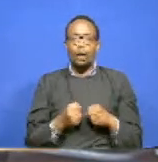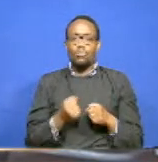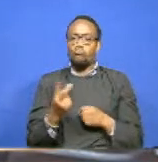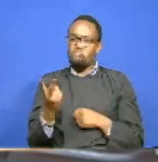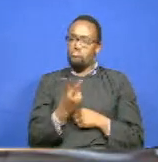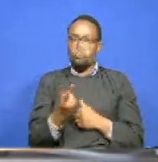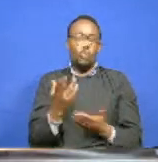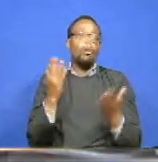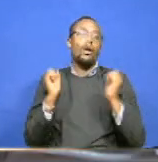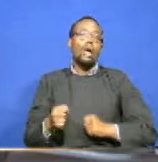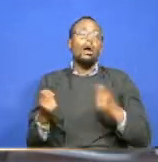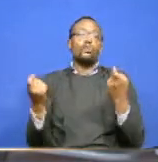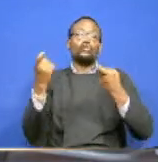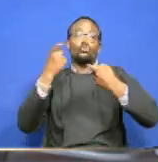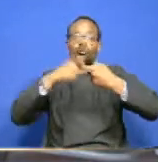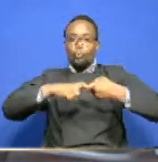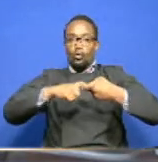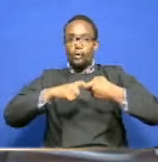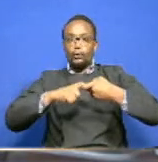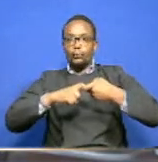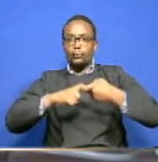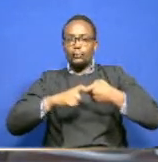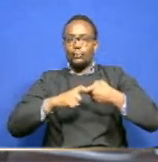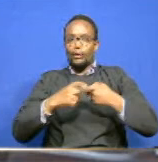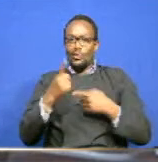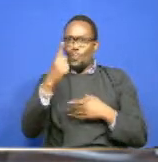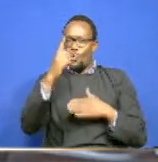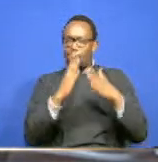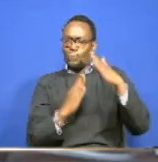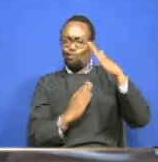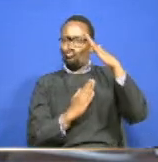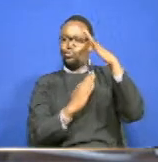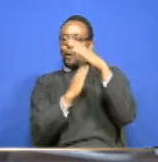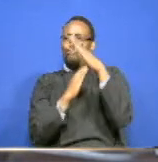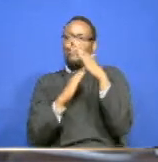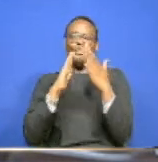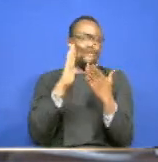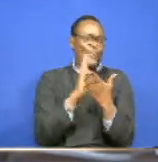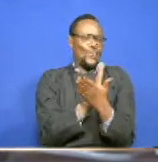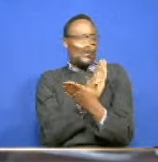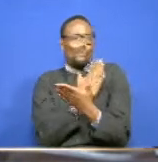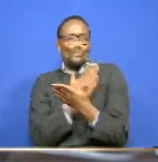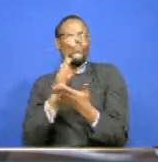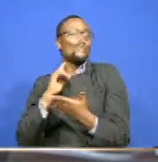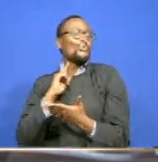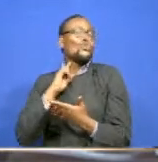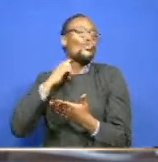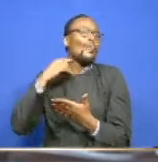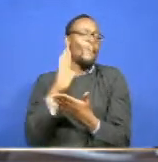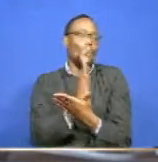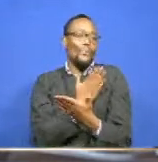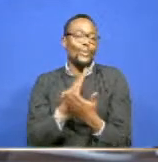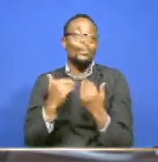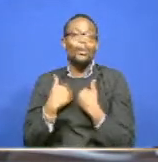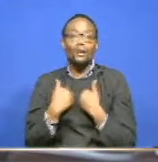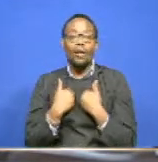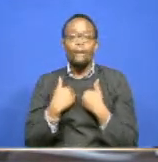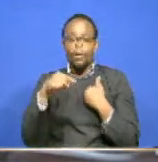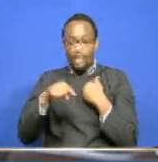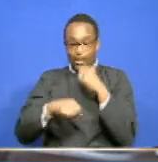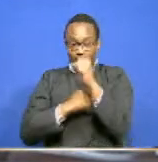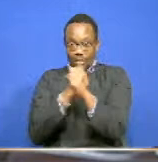virtually. It is one of the highlights of our musical year here at the cathedral. This